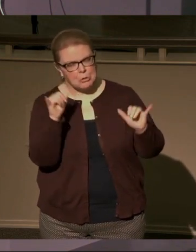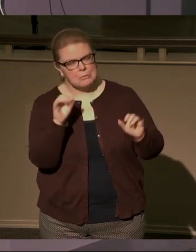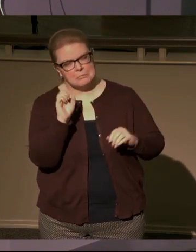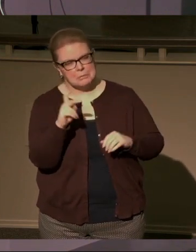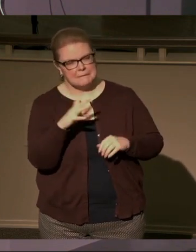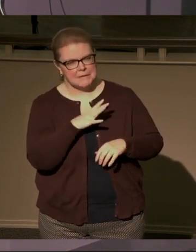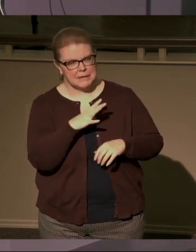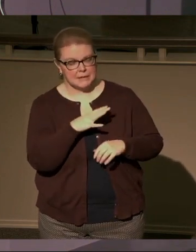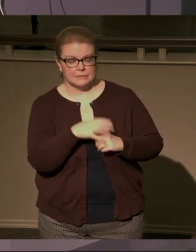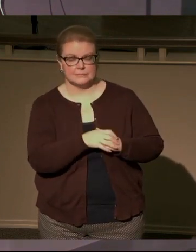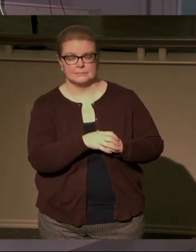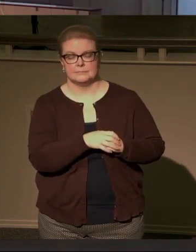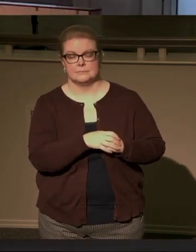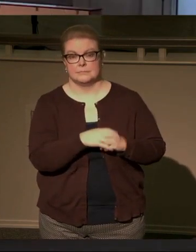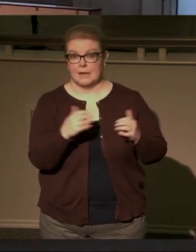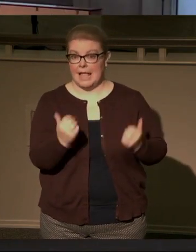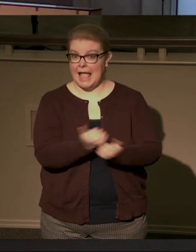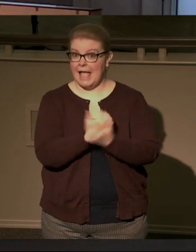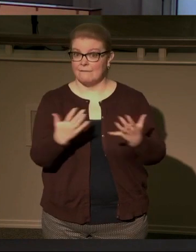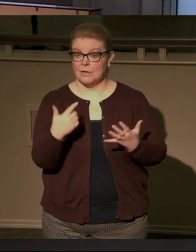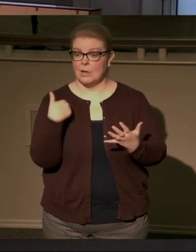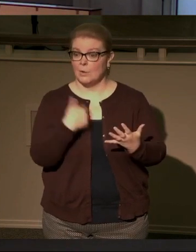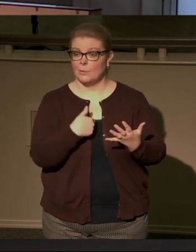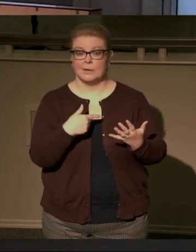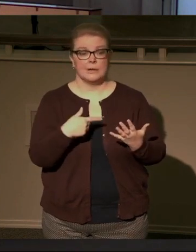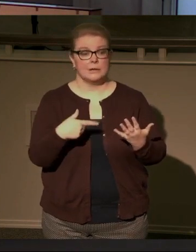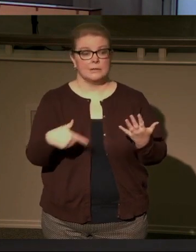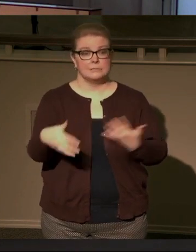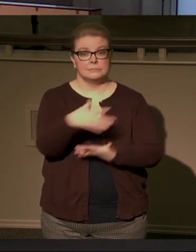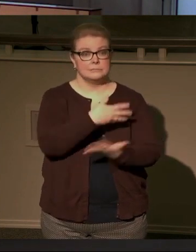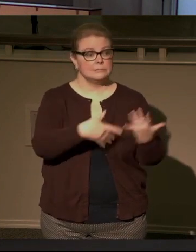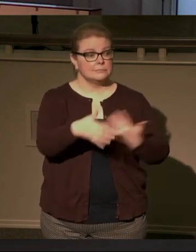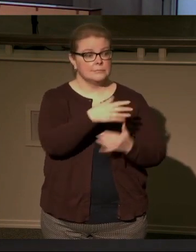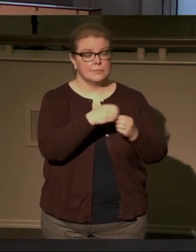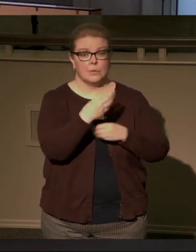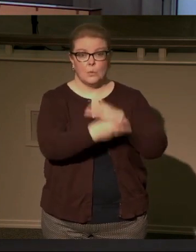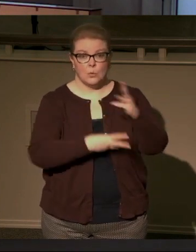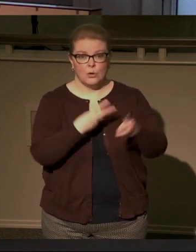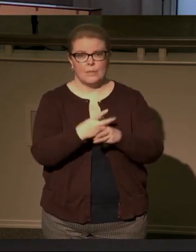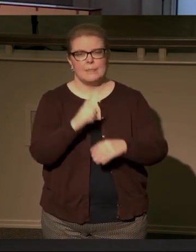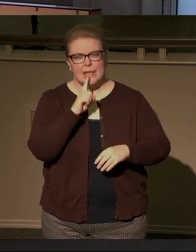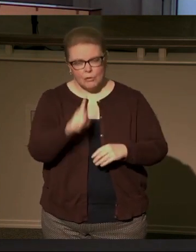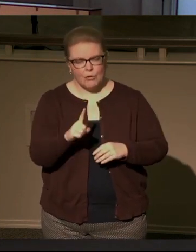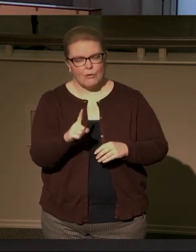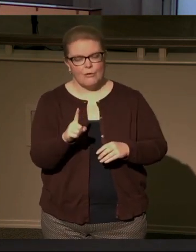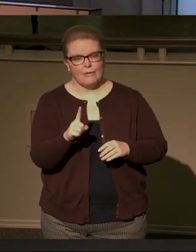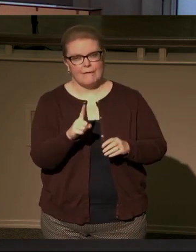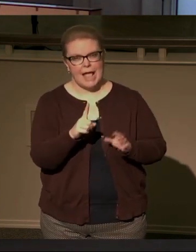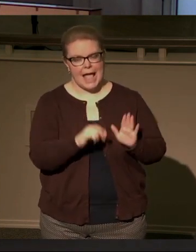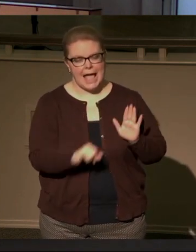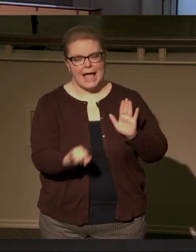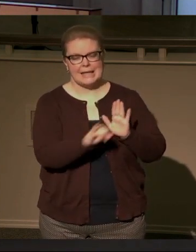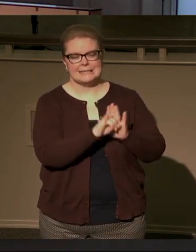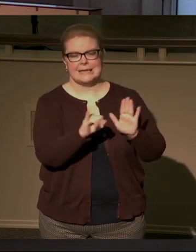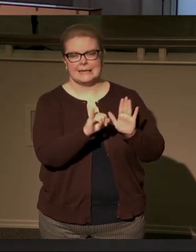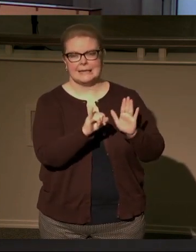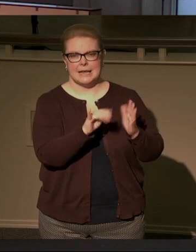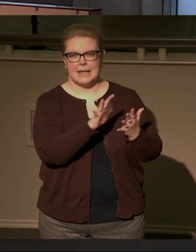And everywhere we go in our world, there are identity